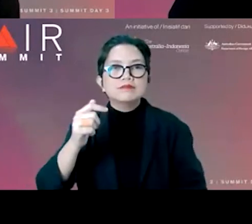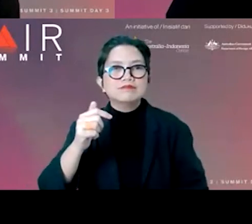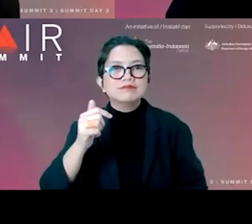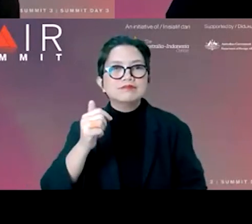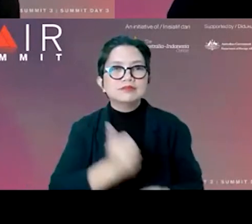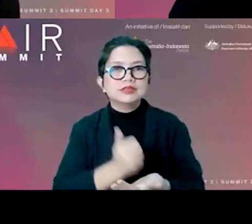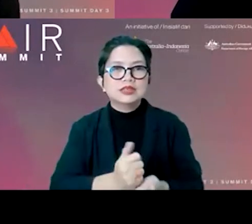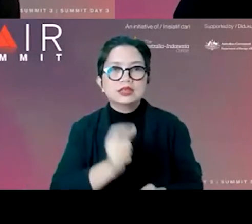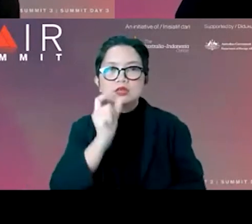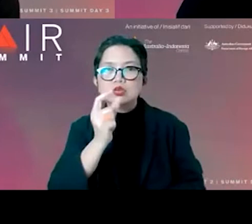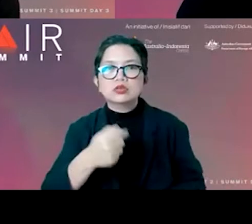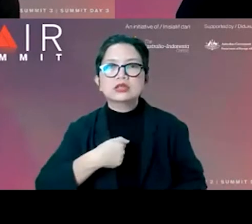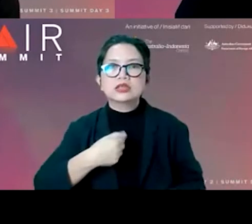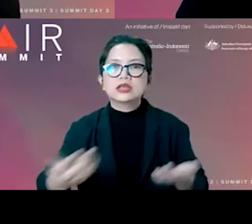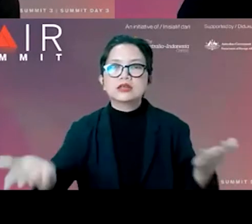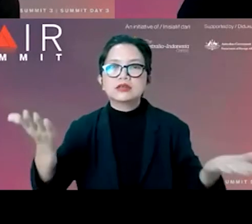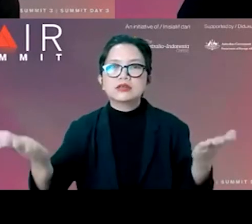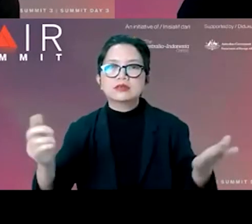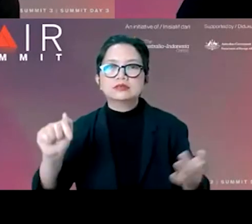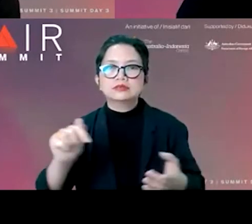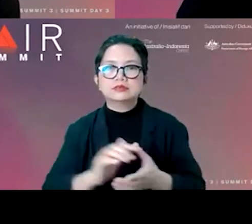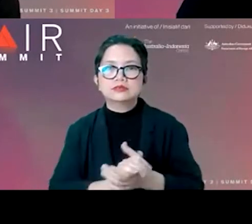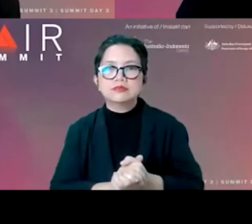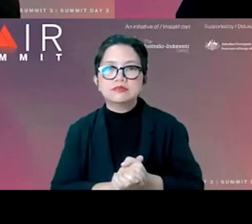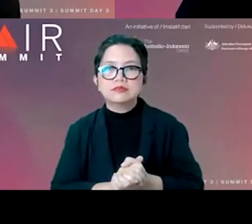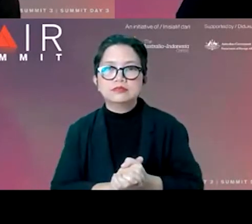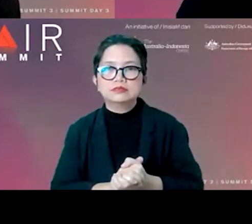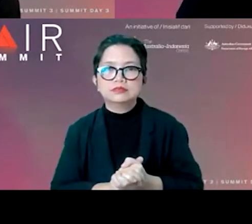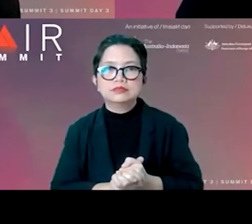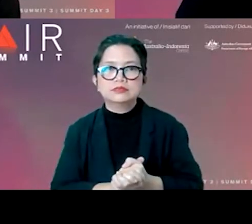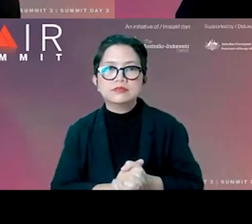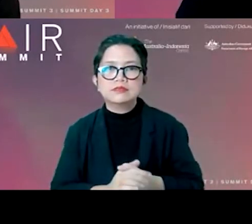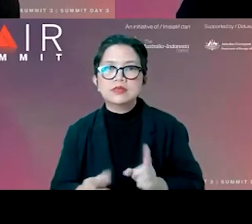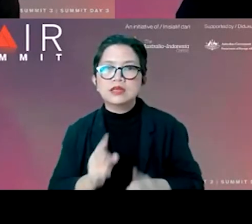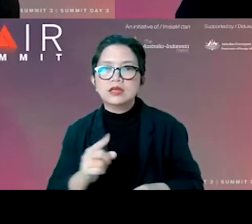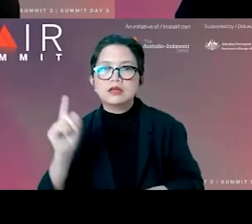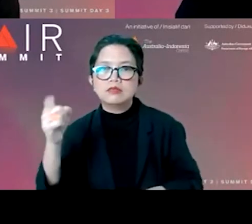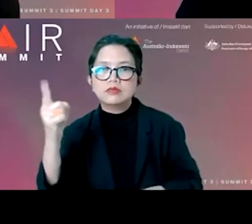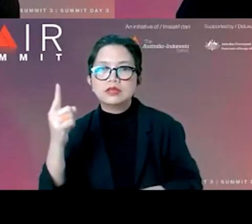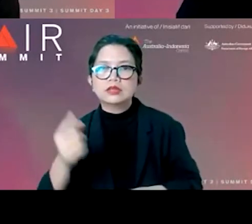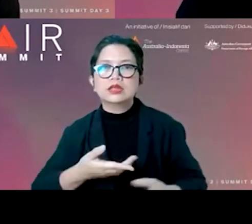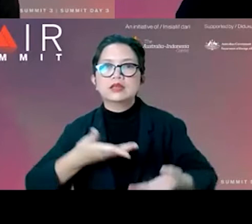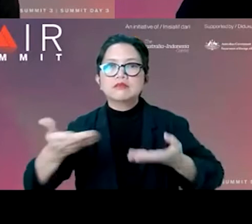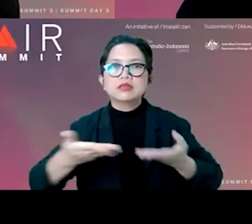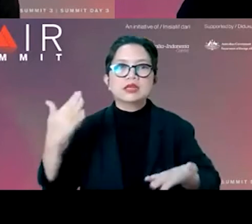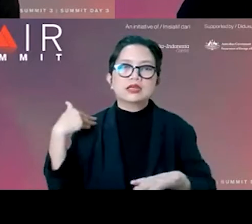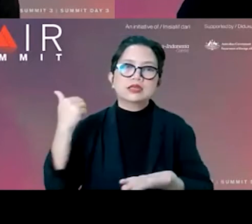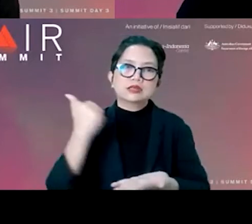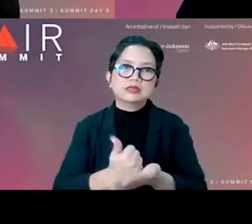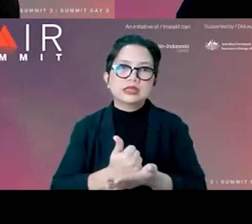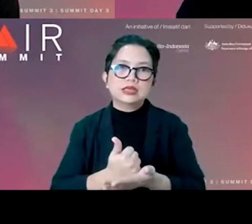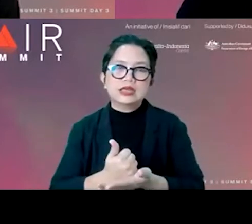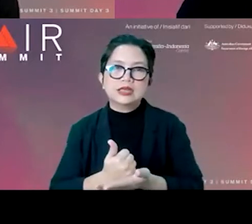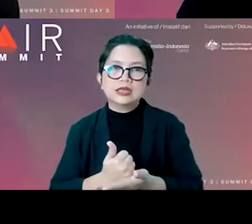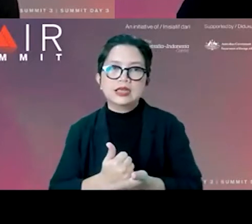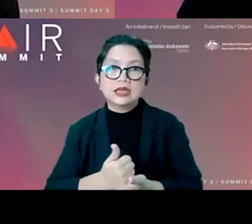why? If the government apply smart policy setting, that make generally